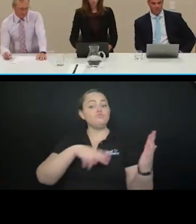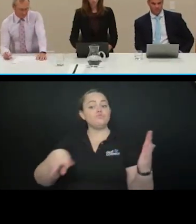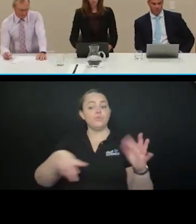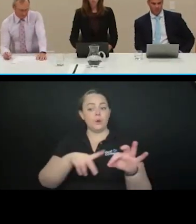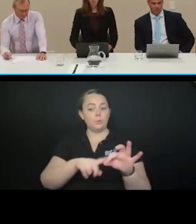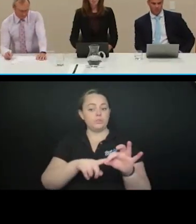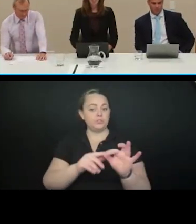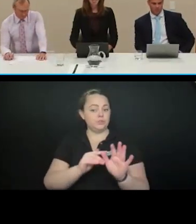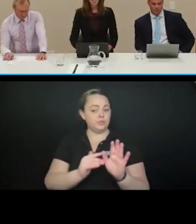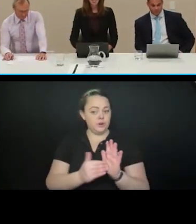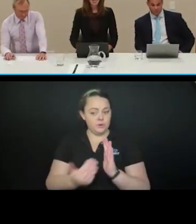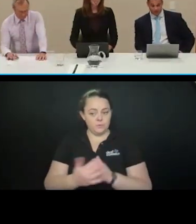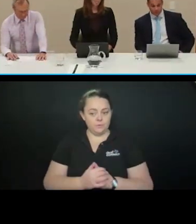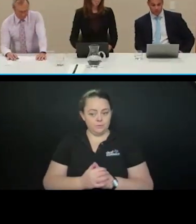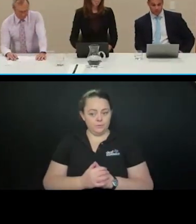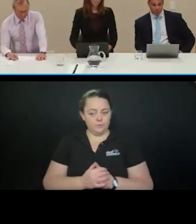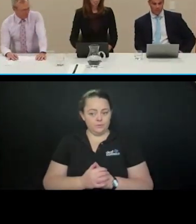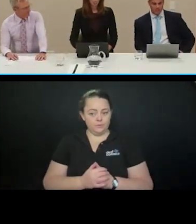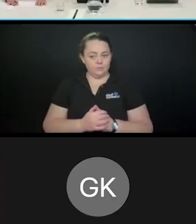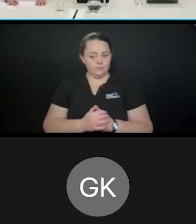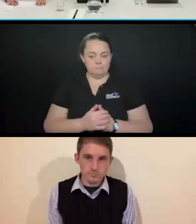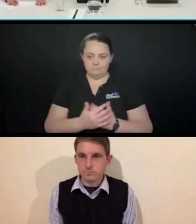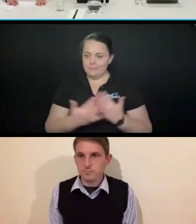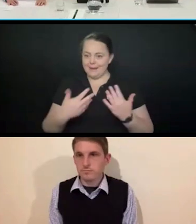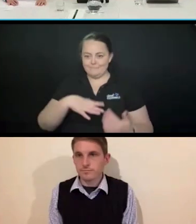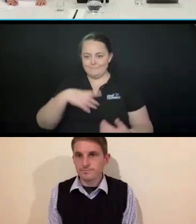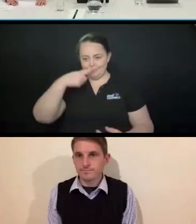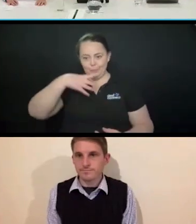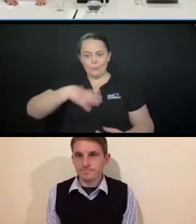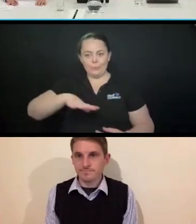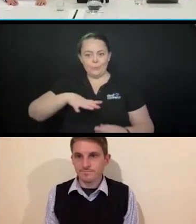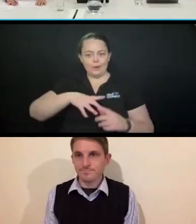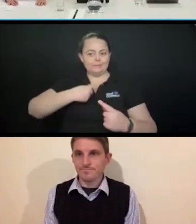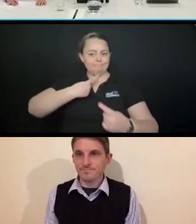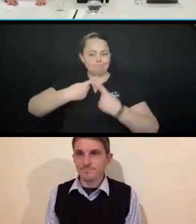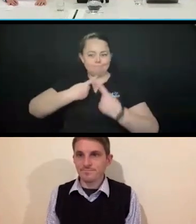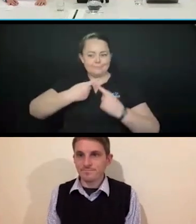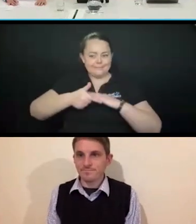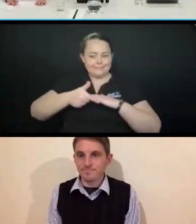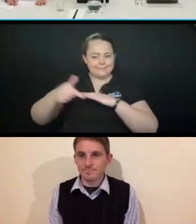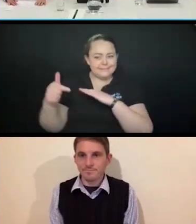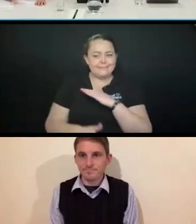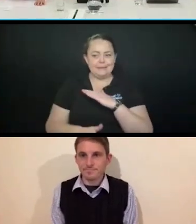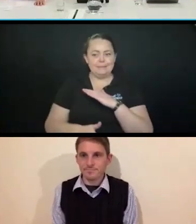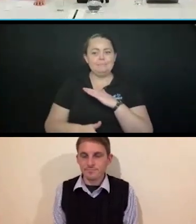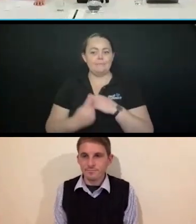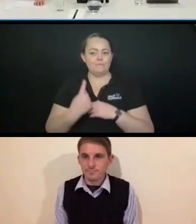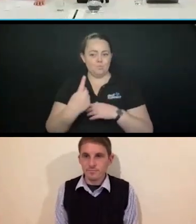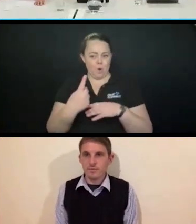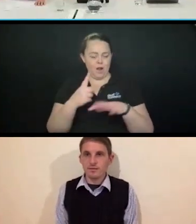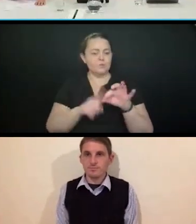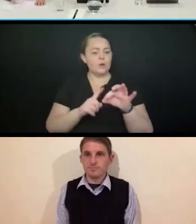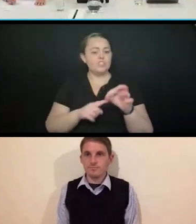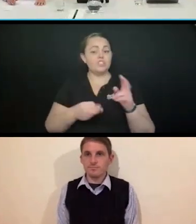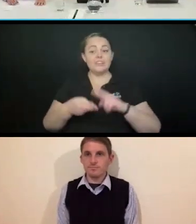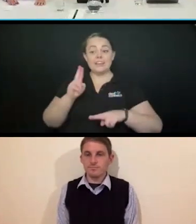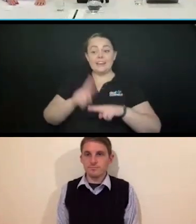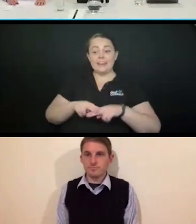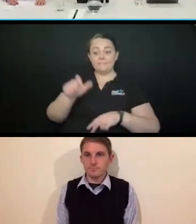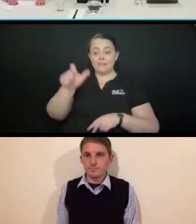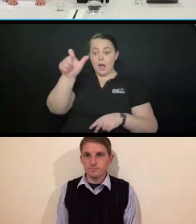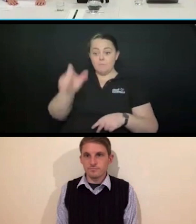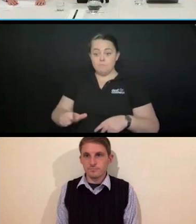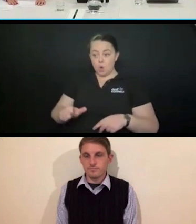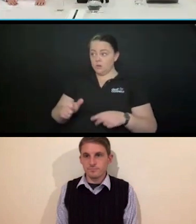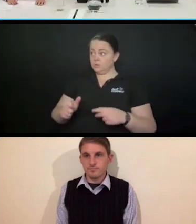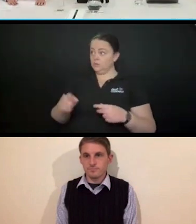see they've jumped straight into technical detail, which is good. If the care recipient did not have incontinence, do they still need